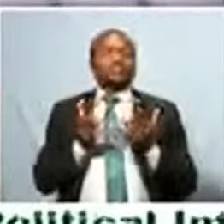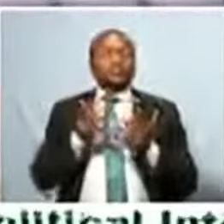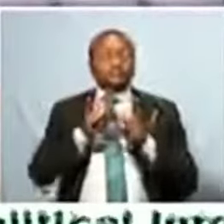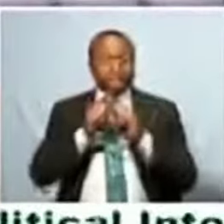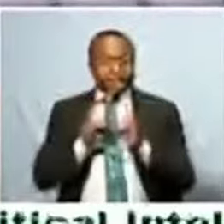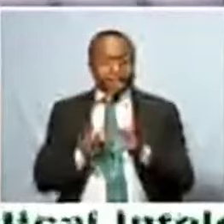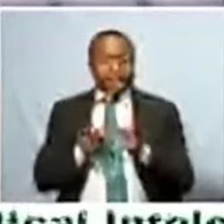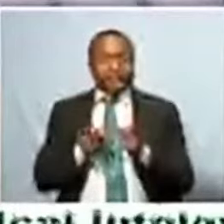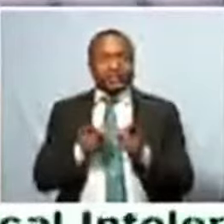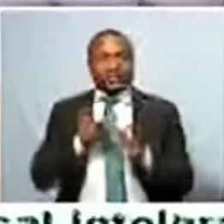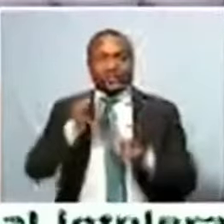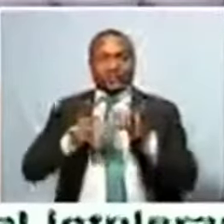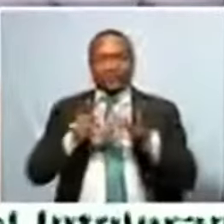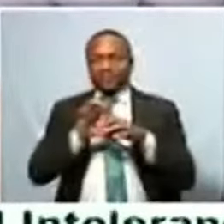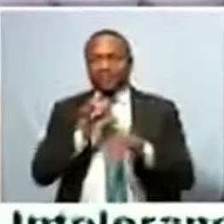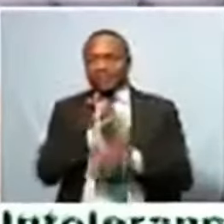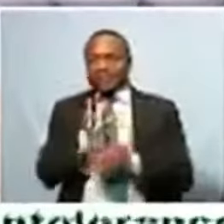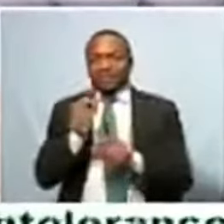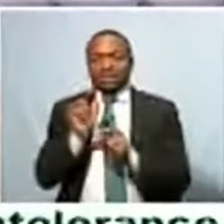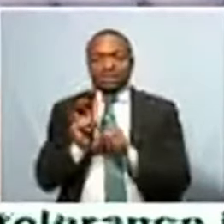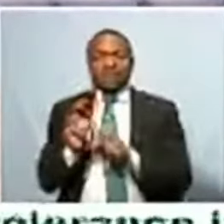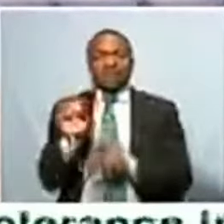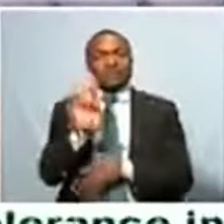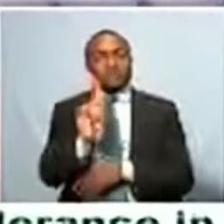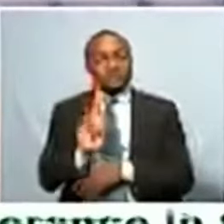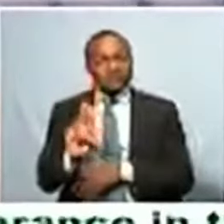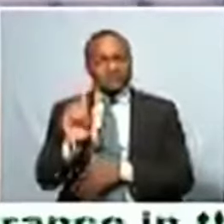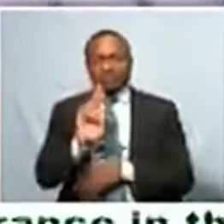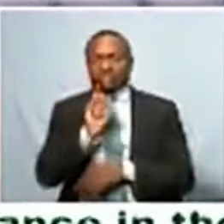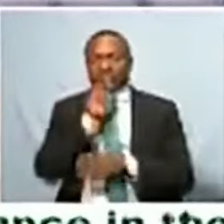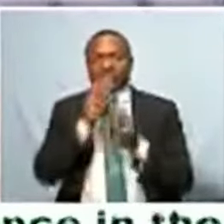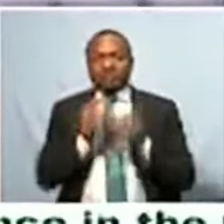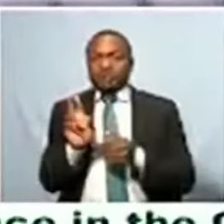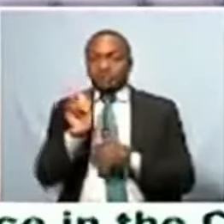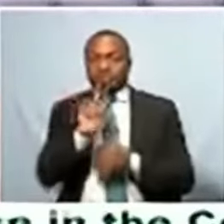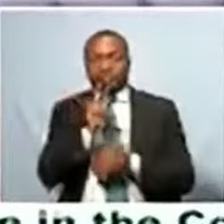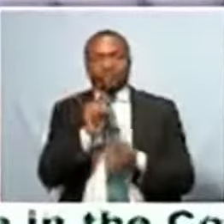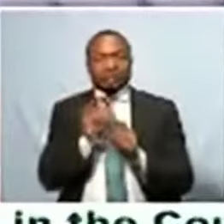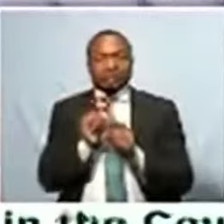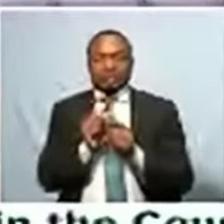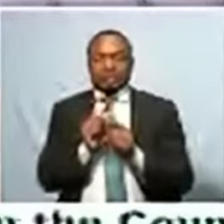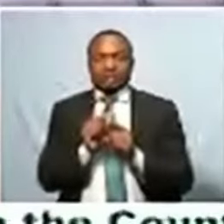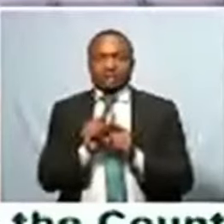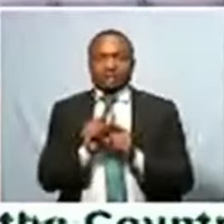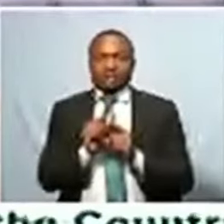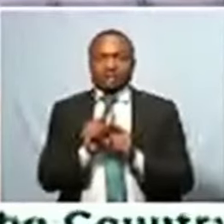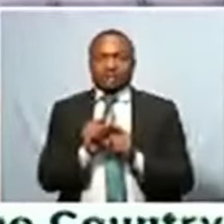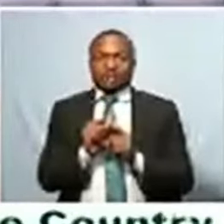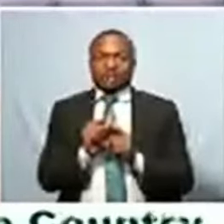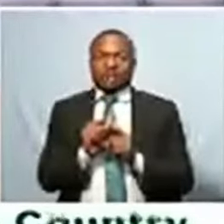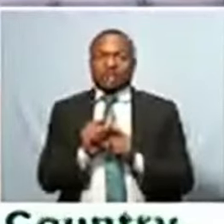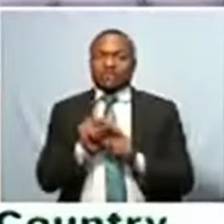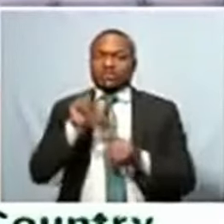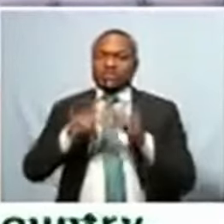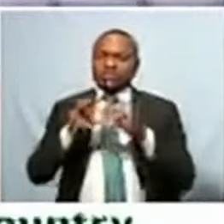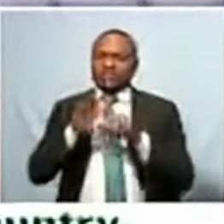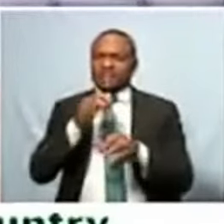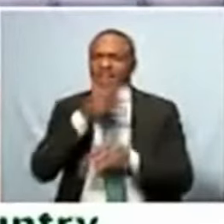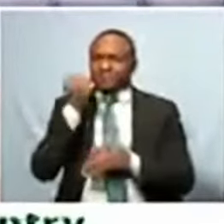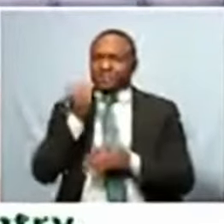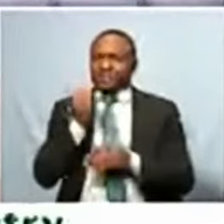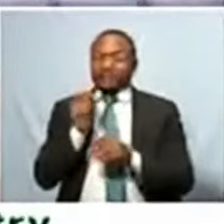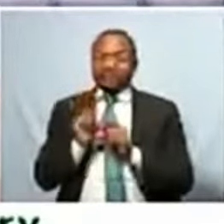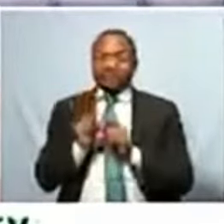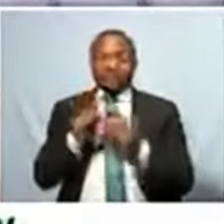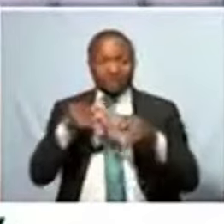because I cannot find any word whatsoever to use, Madam Speaker, I do not want to use that word. You can't Madam find Speaker, a better word. Let me